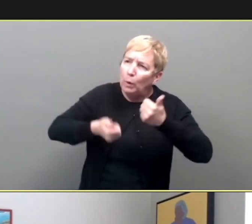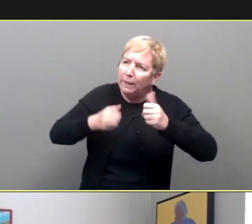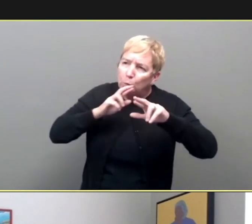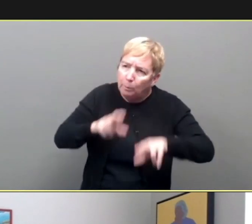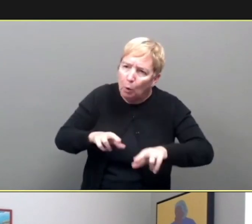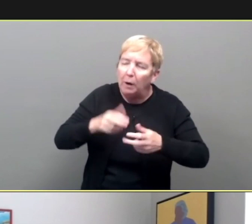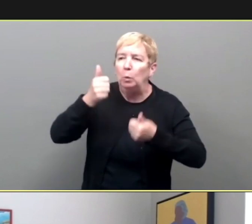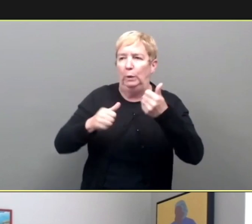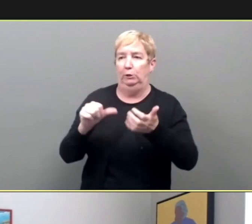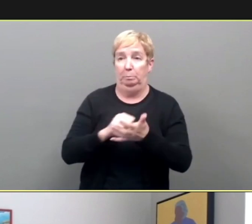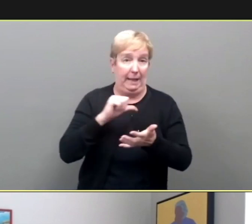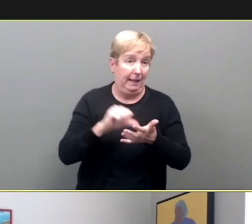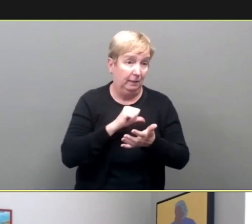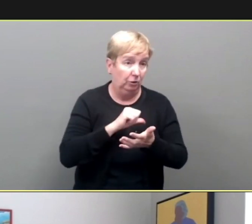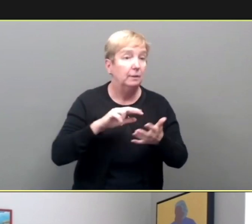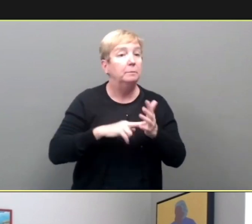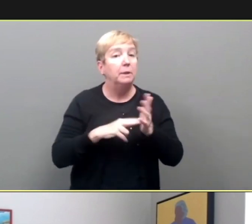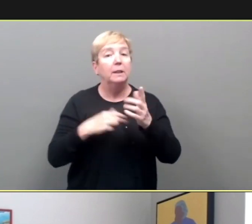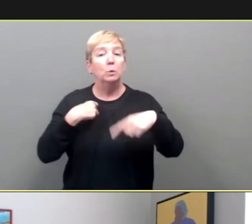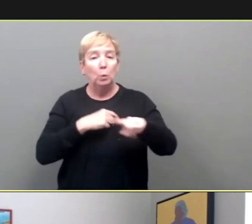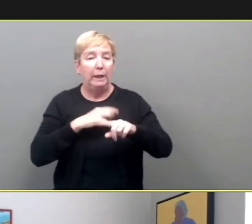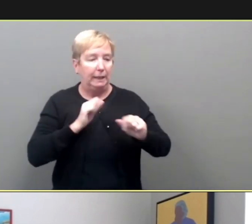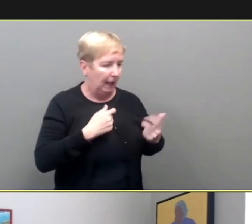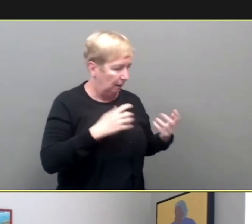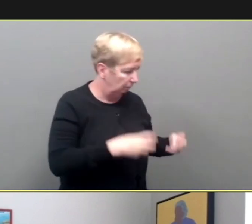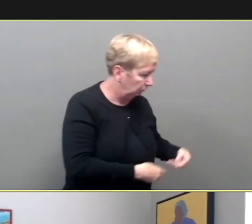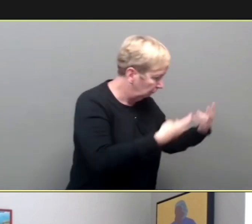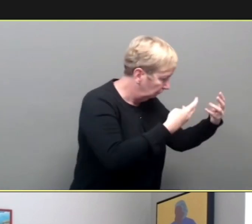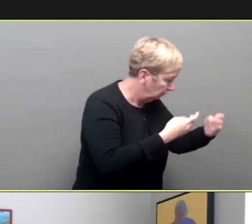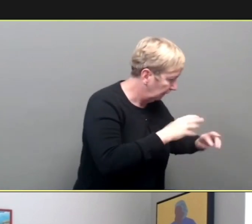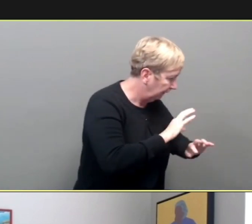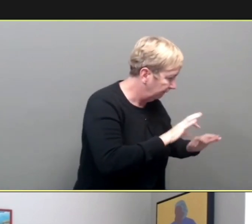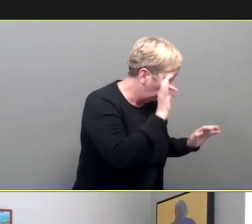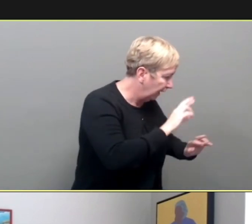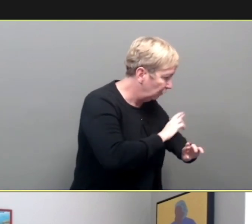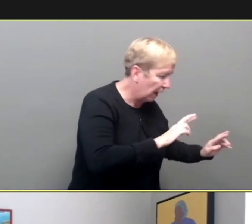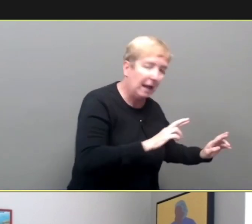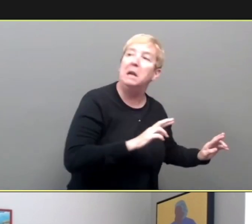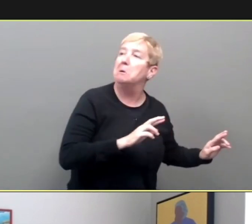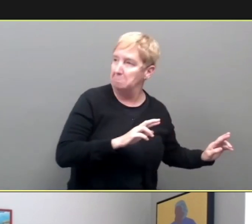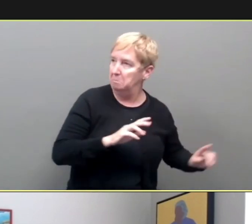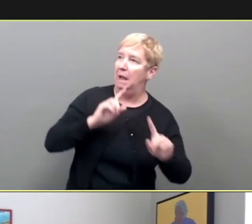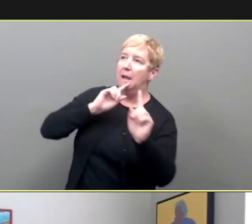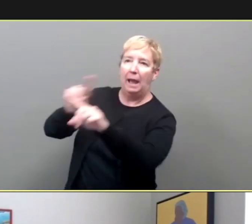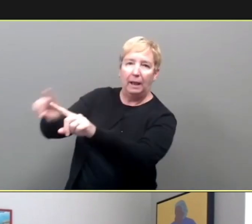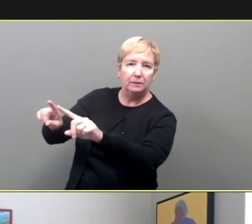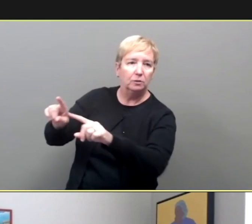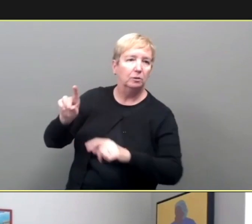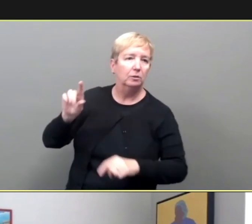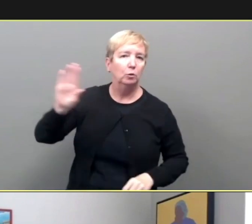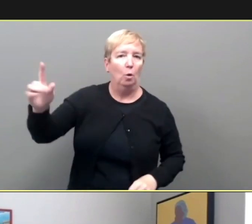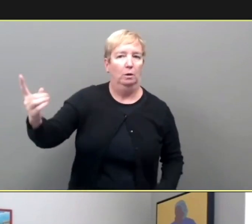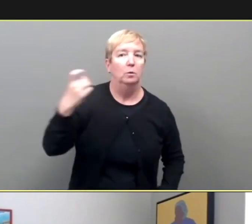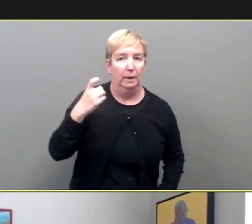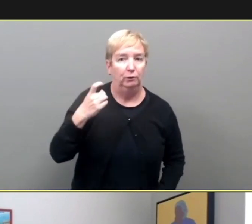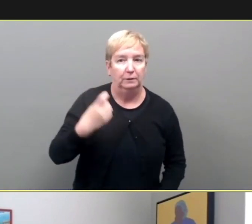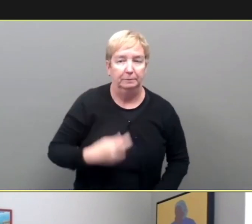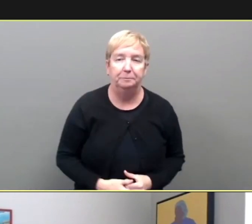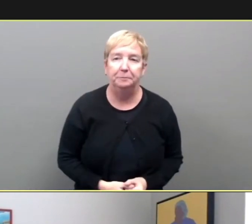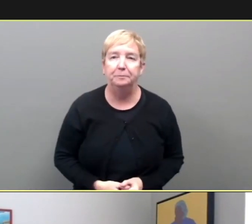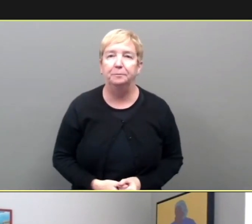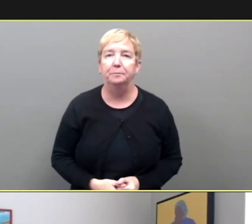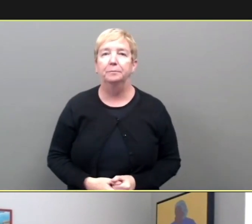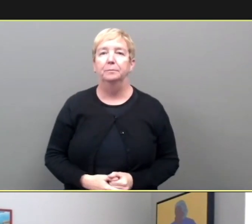to, so that our principals can bring that same report up on their screens and make sure to respond to exactly what you're referring